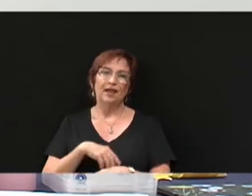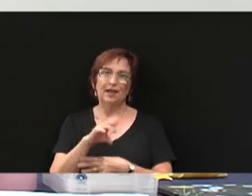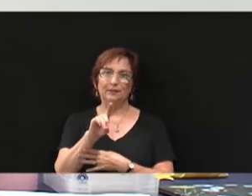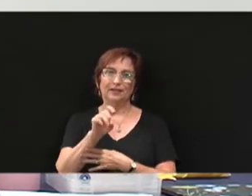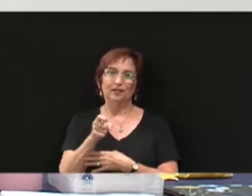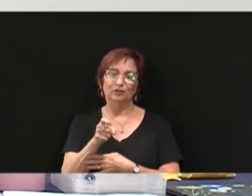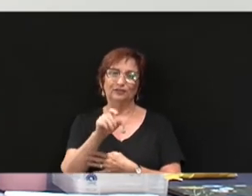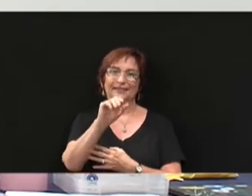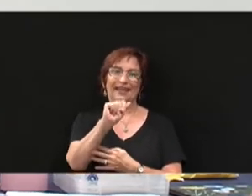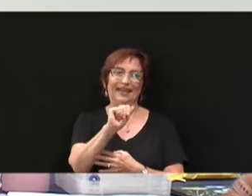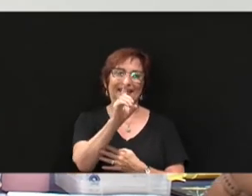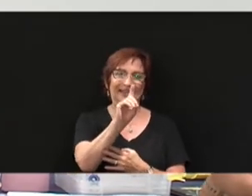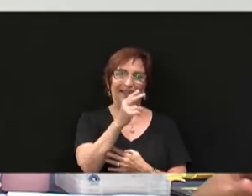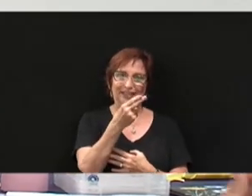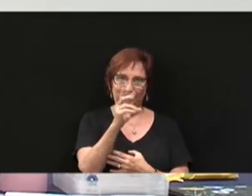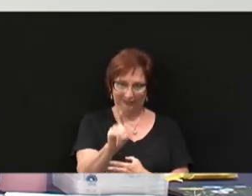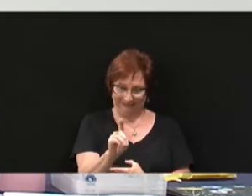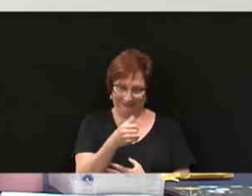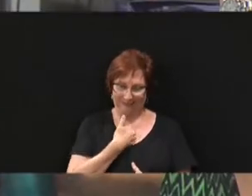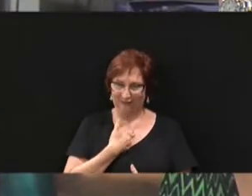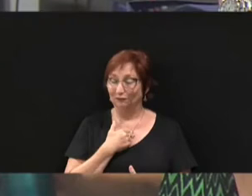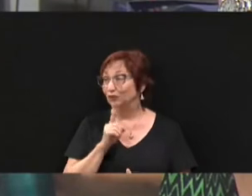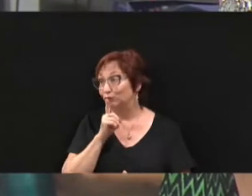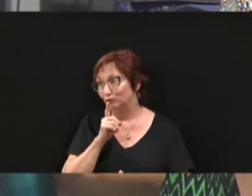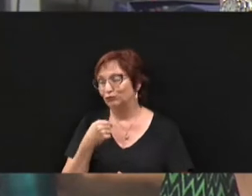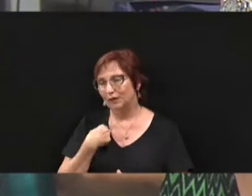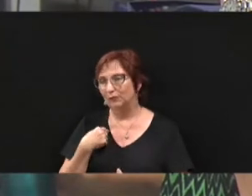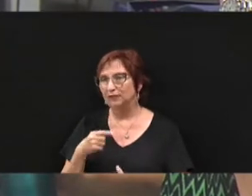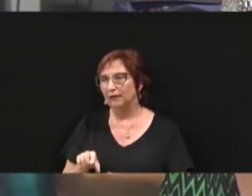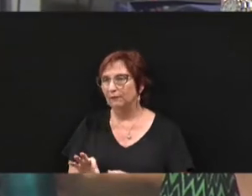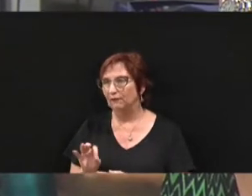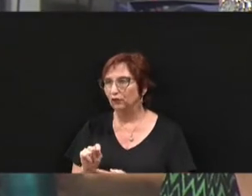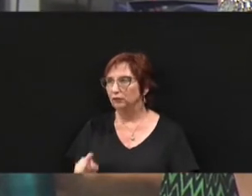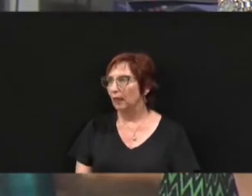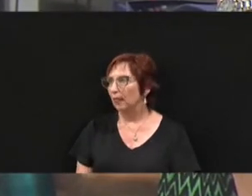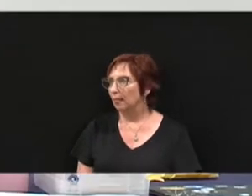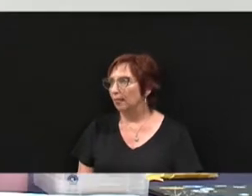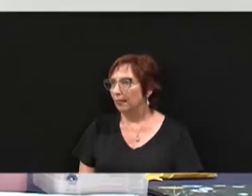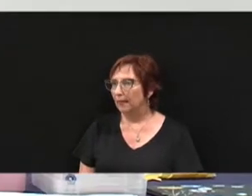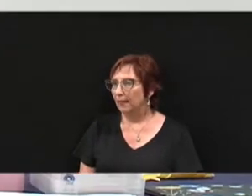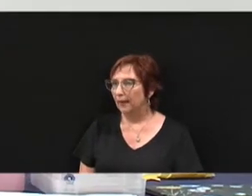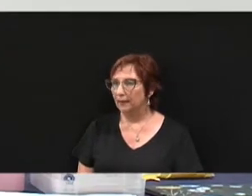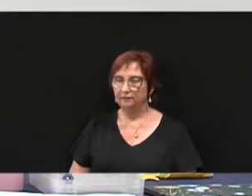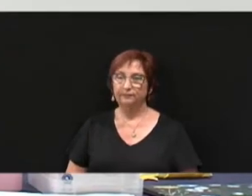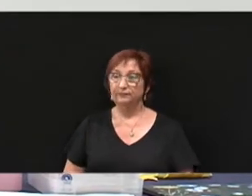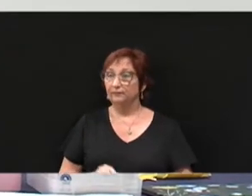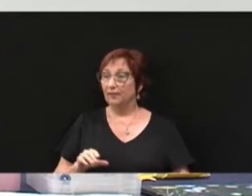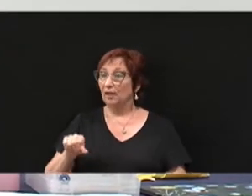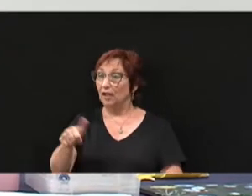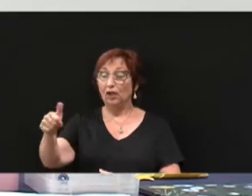No reason to be sorry. I just thought. It was. Yeah. Okay, I had another comment back here.